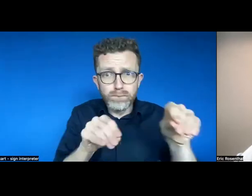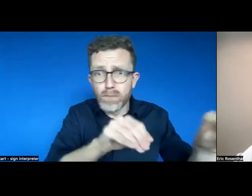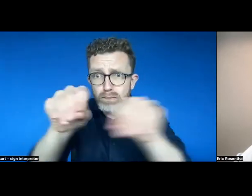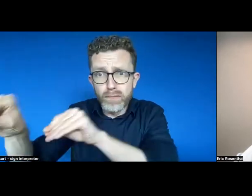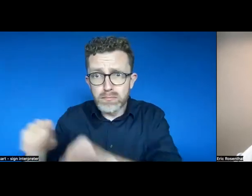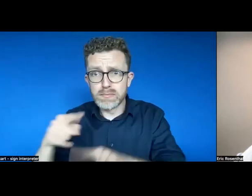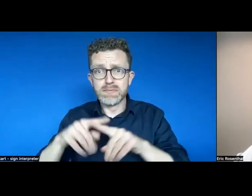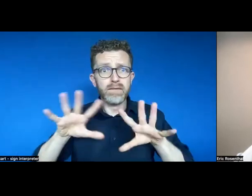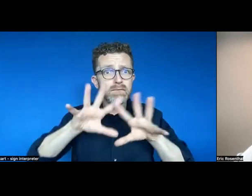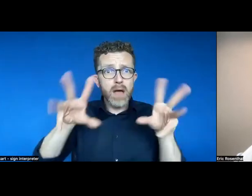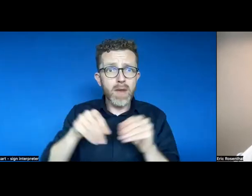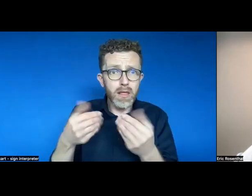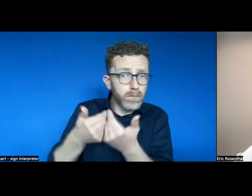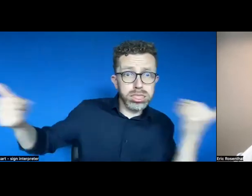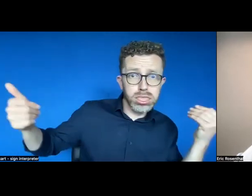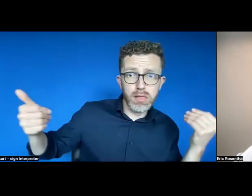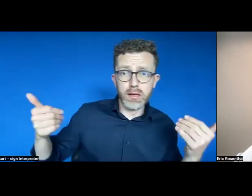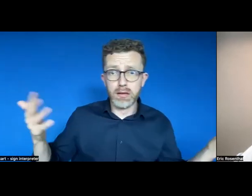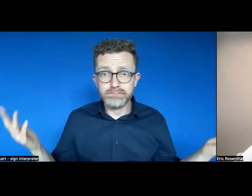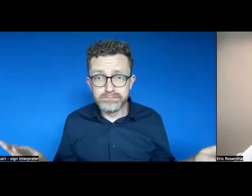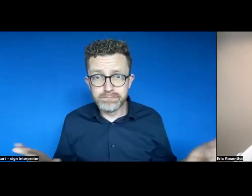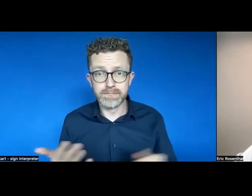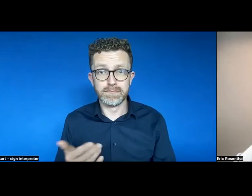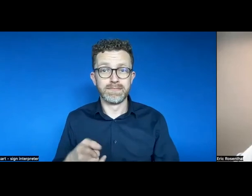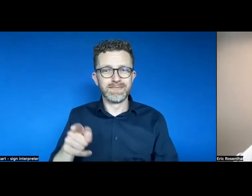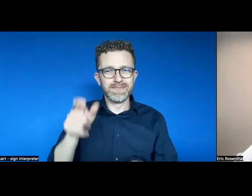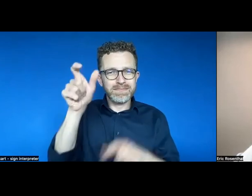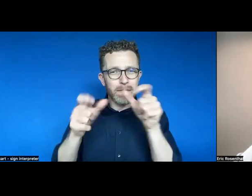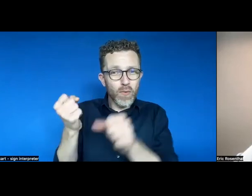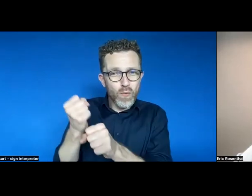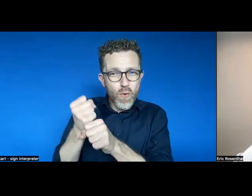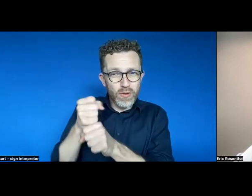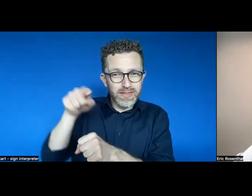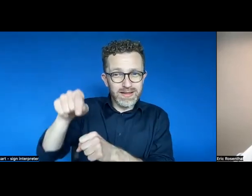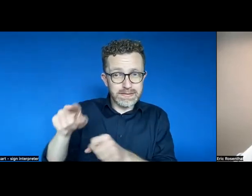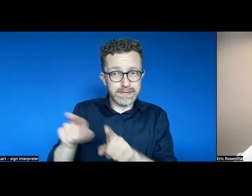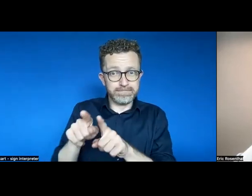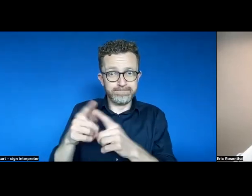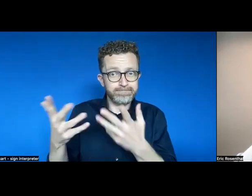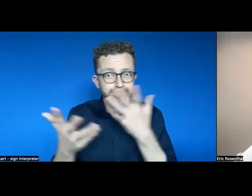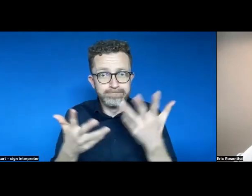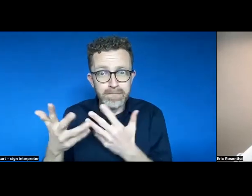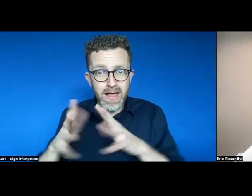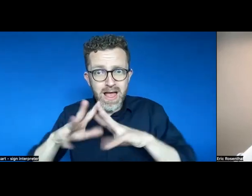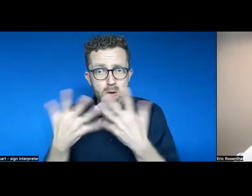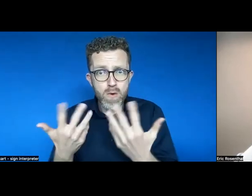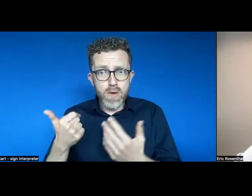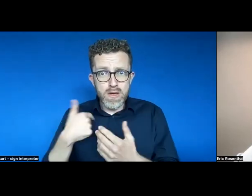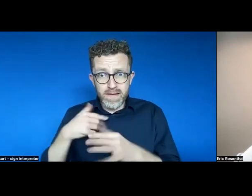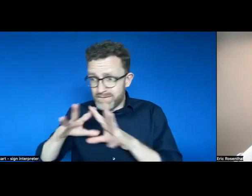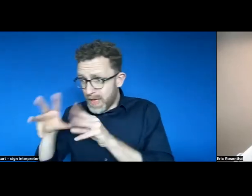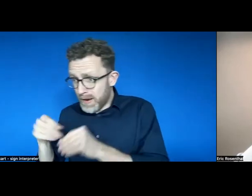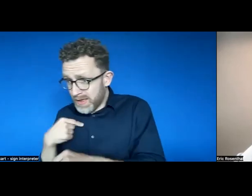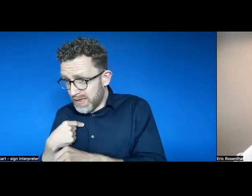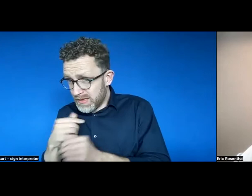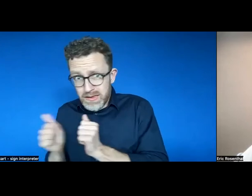it was really shaking to the core. And we must do something, and that's what we are here to talk about